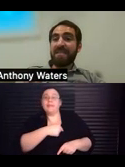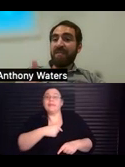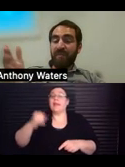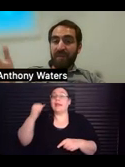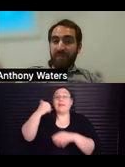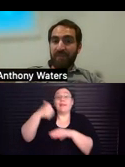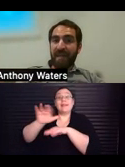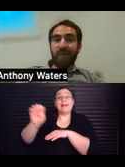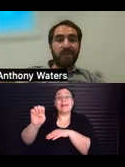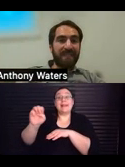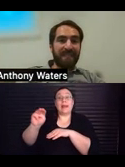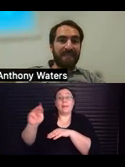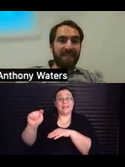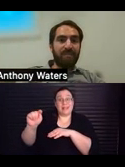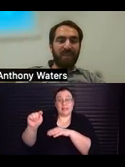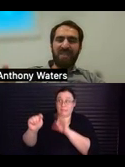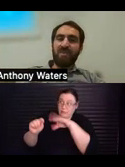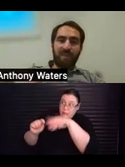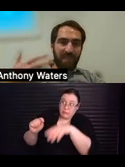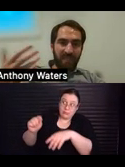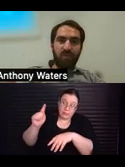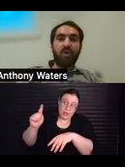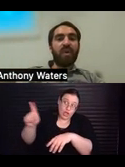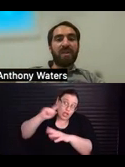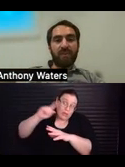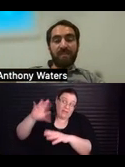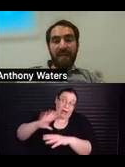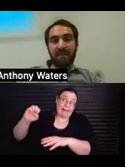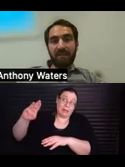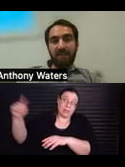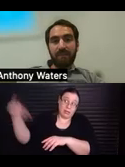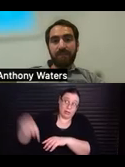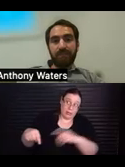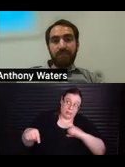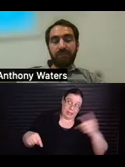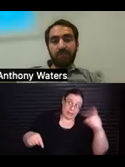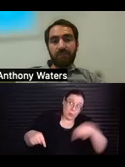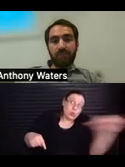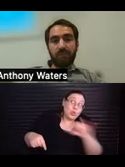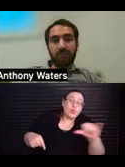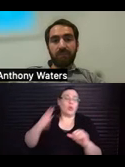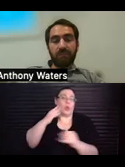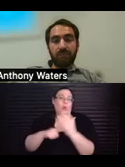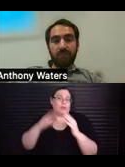would ask if they also intend to send police. So once again, you know what to expect.